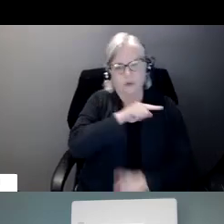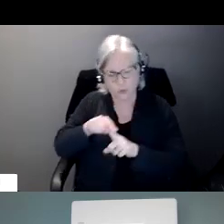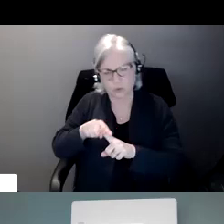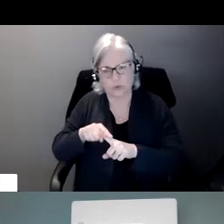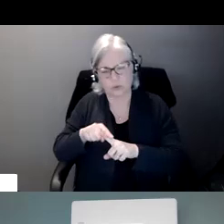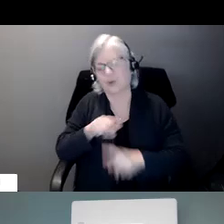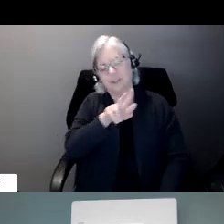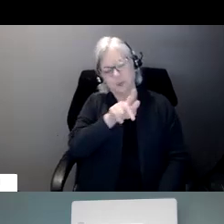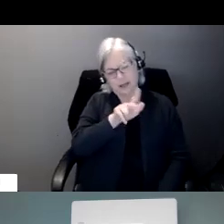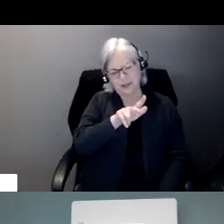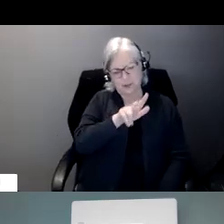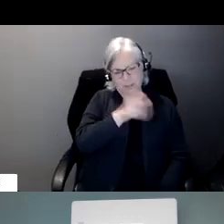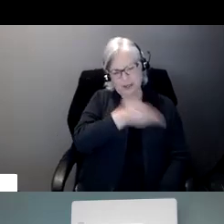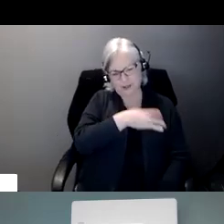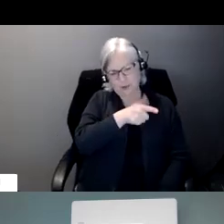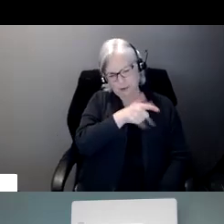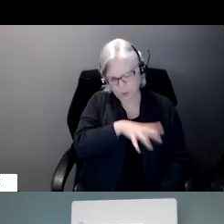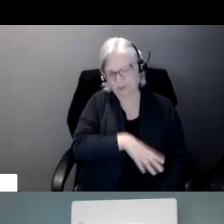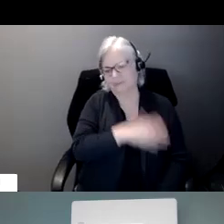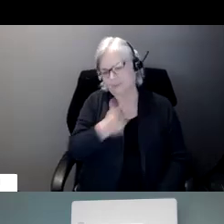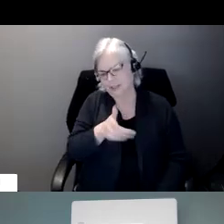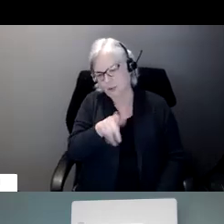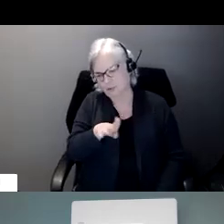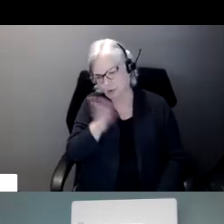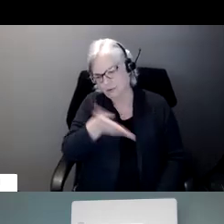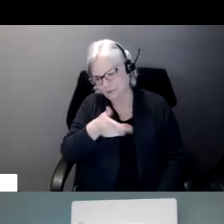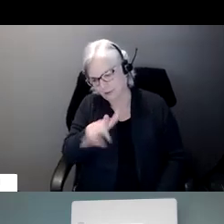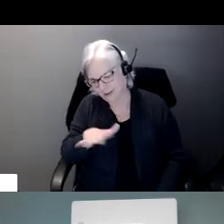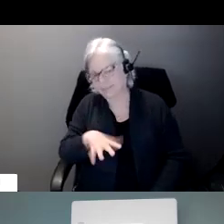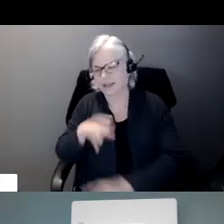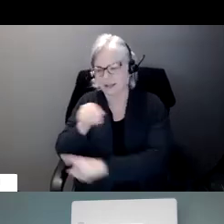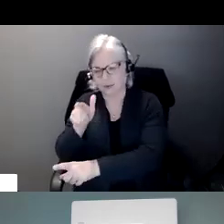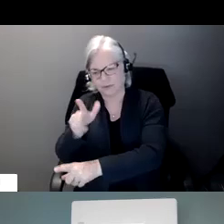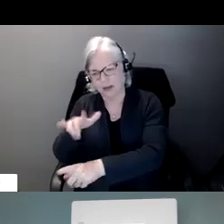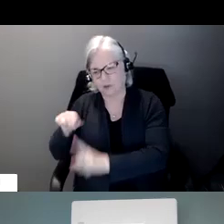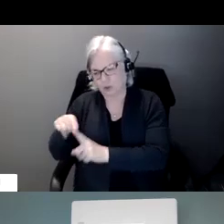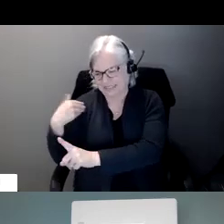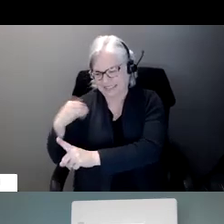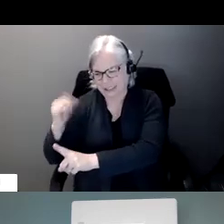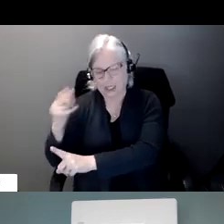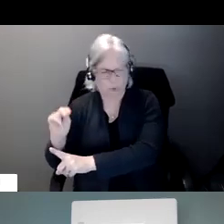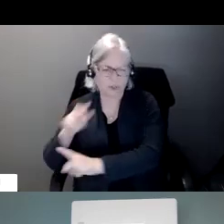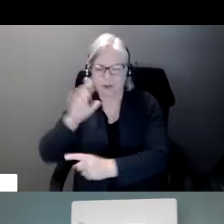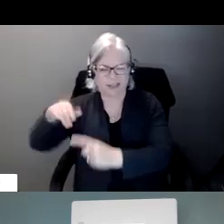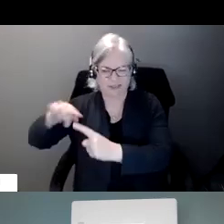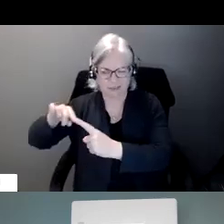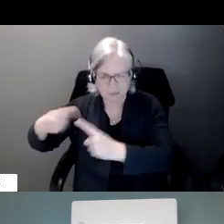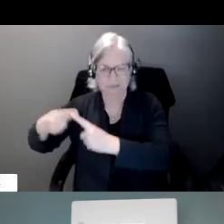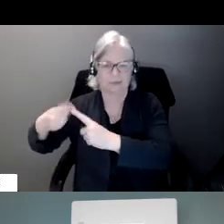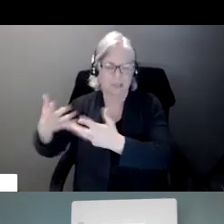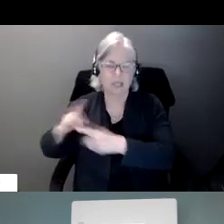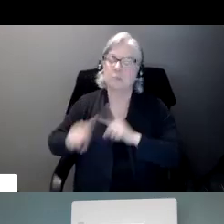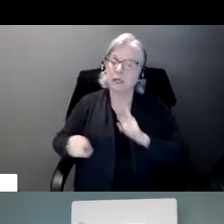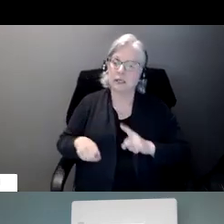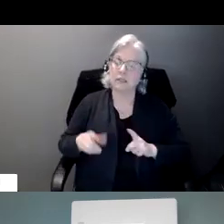24, 25, and 25 to just this January, so not a full year, within our shelter program, we've had